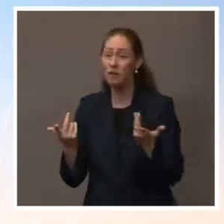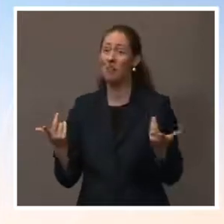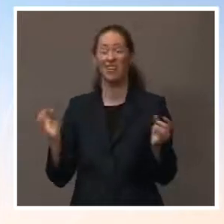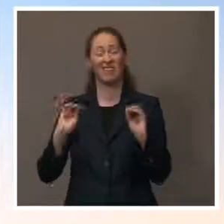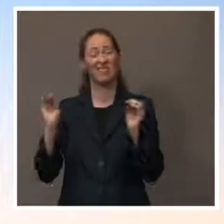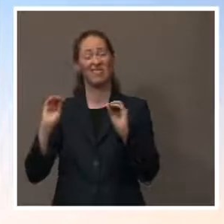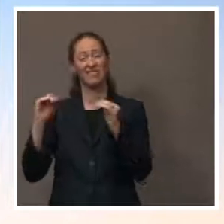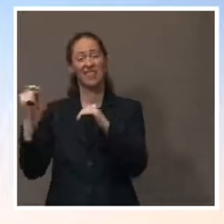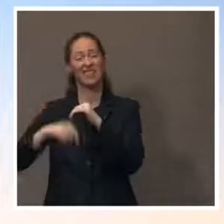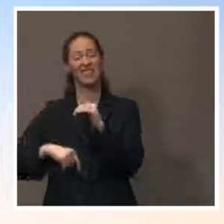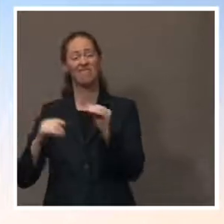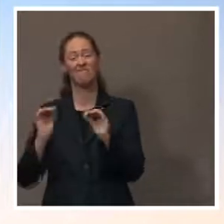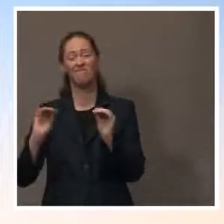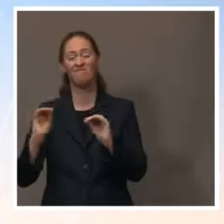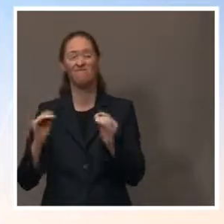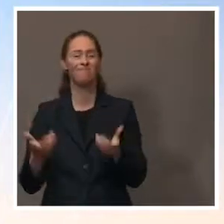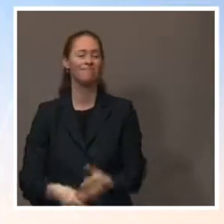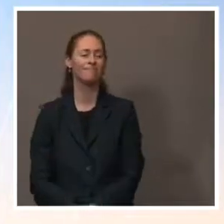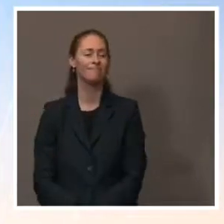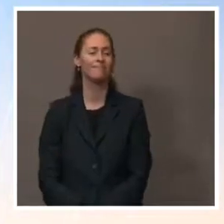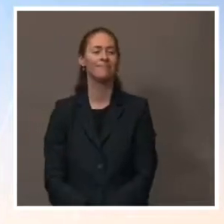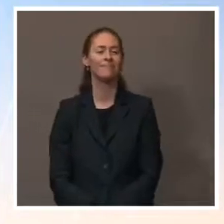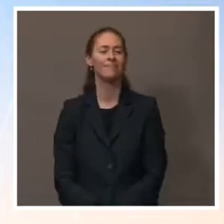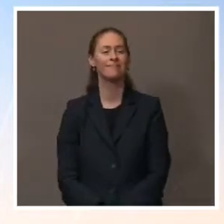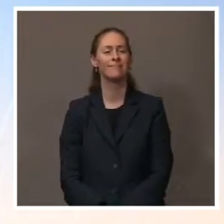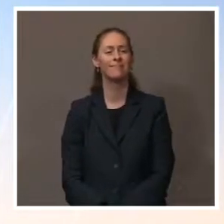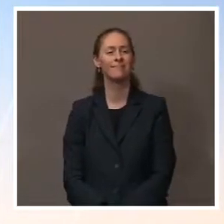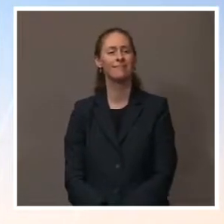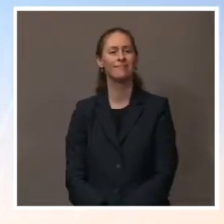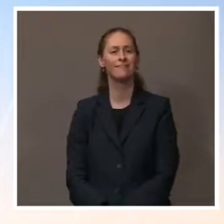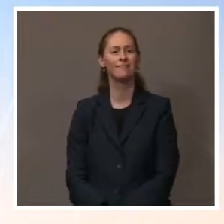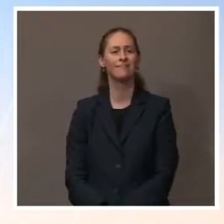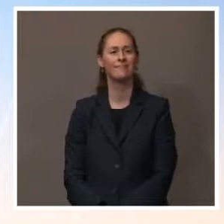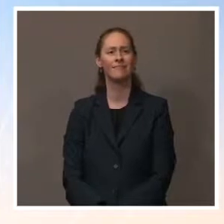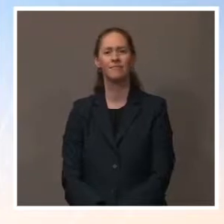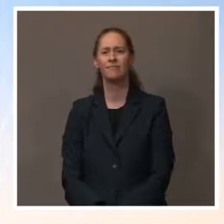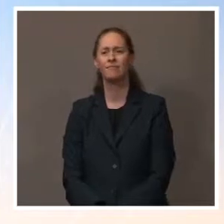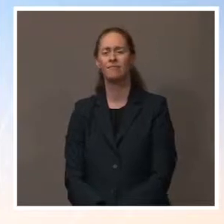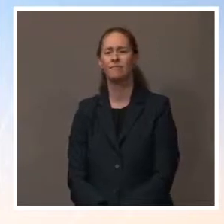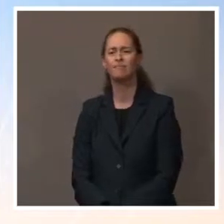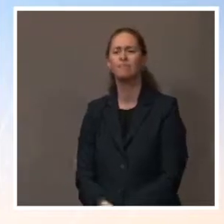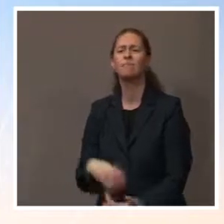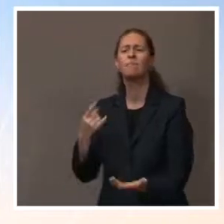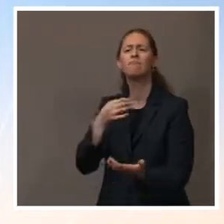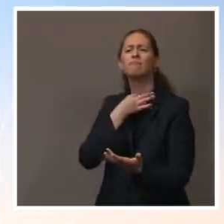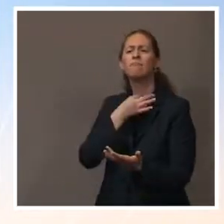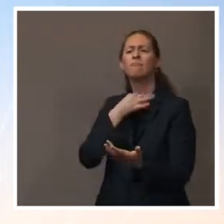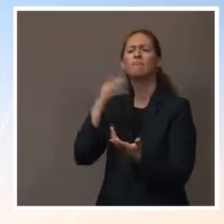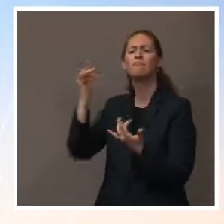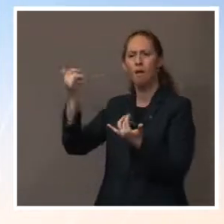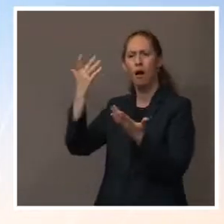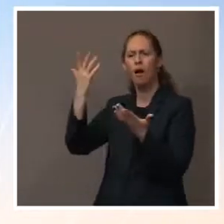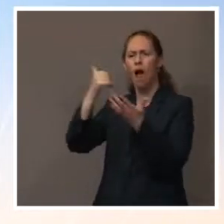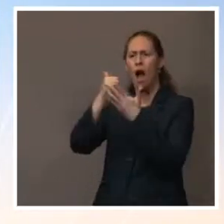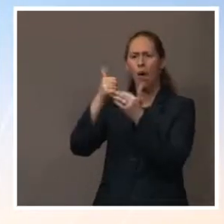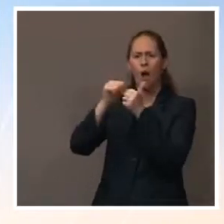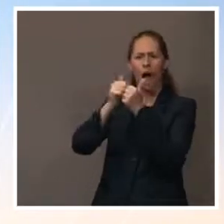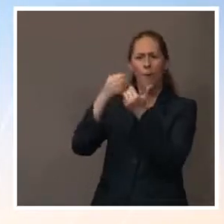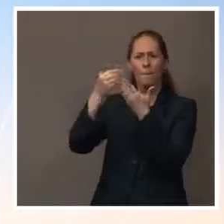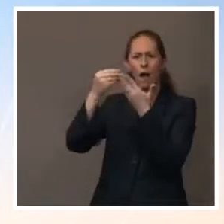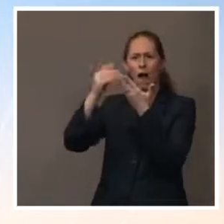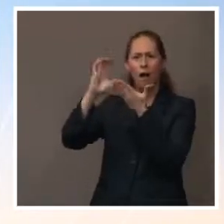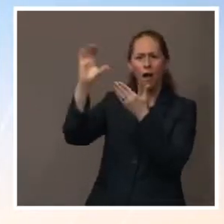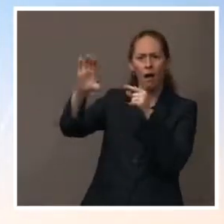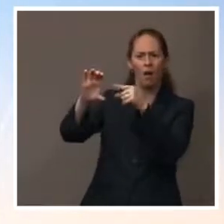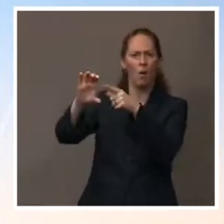White House put anything new on the table as far as pay-fors? I would say we've put a lot of different options on pay-fors on the